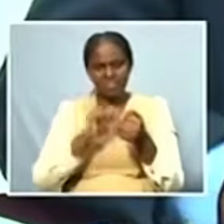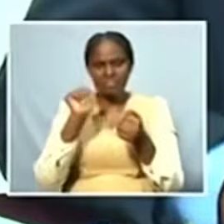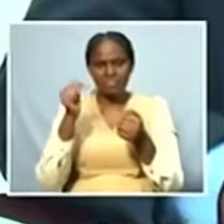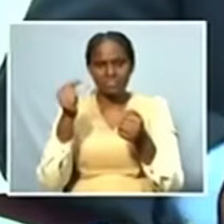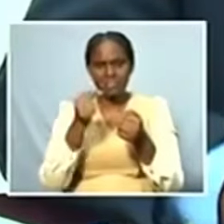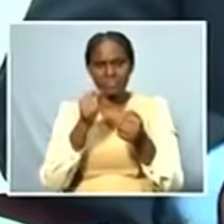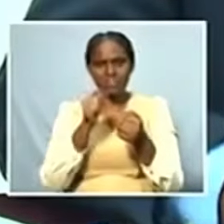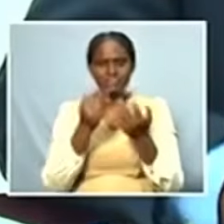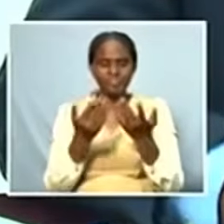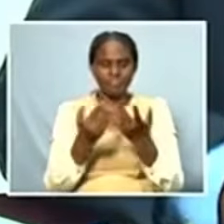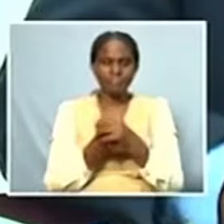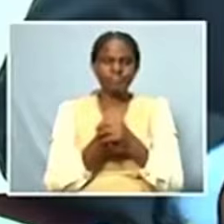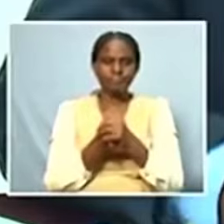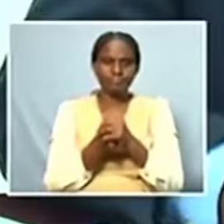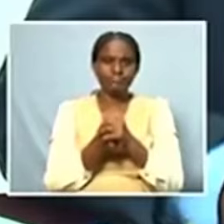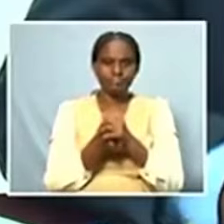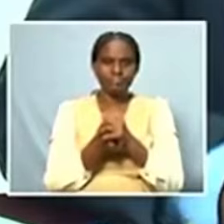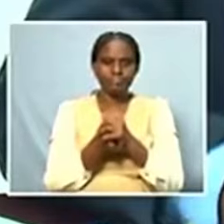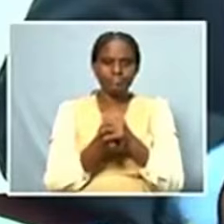General.